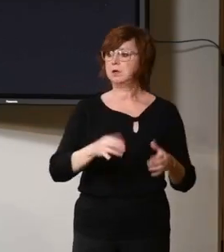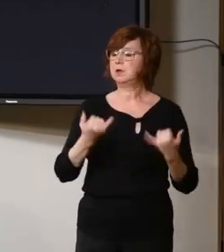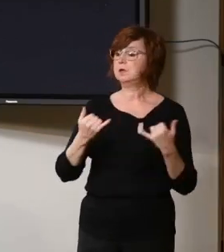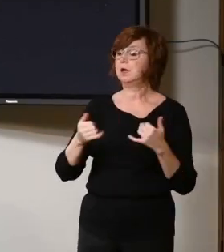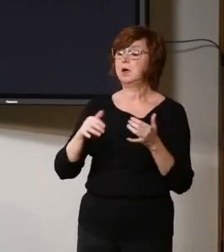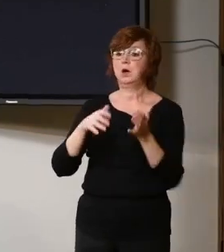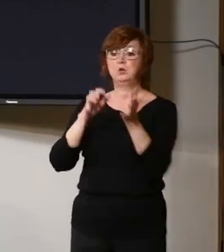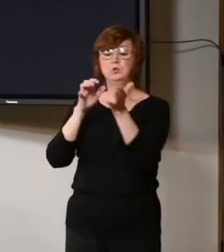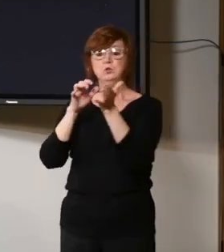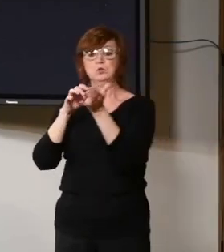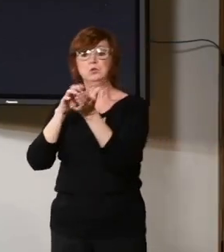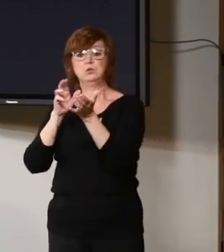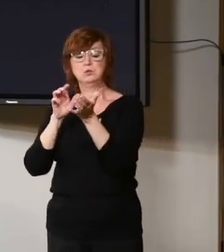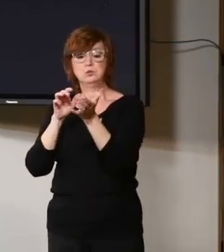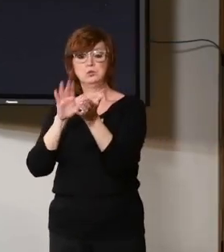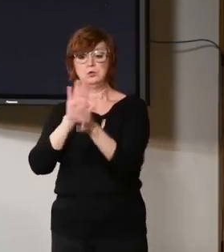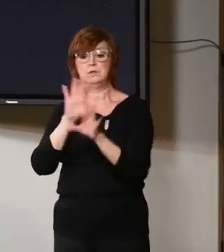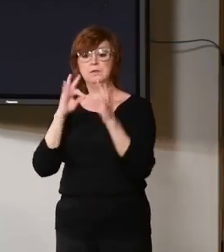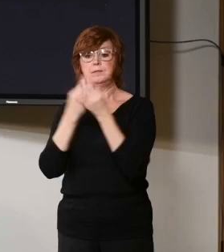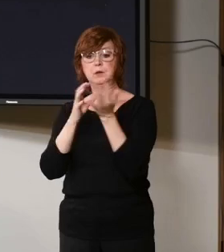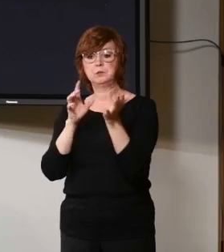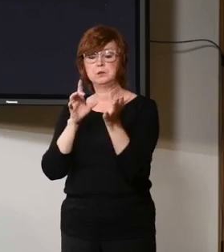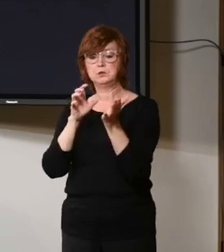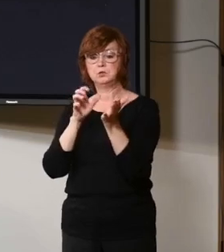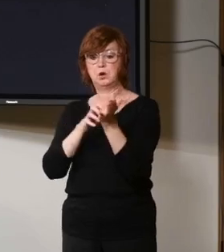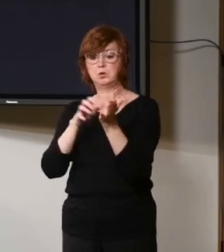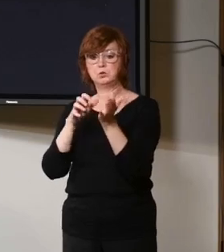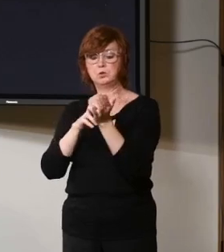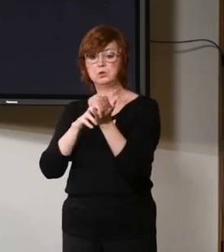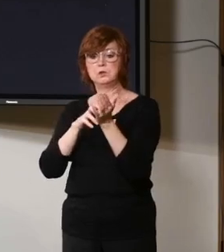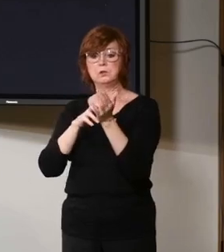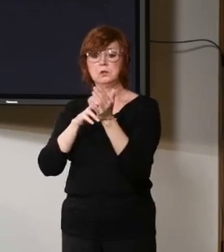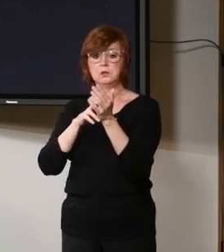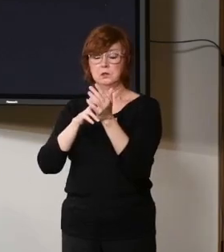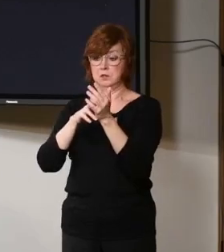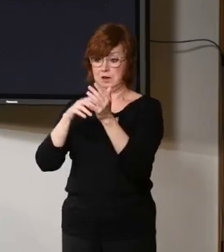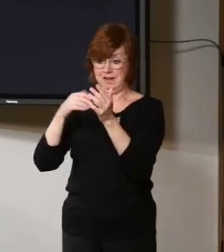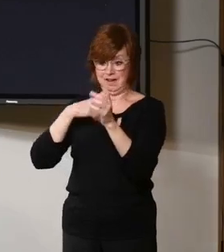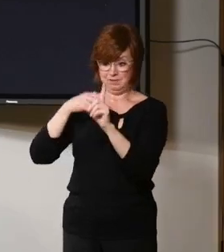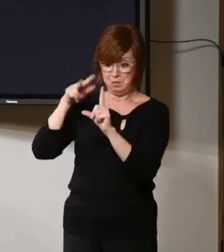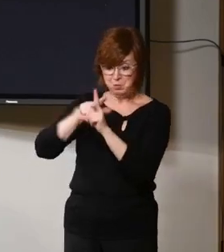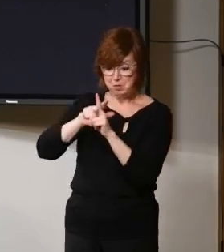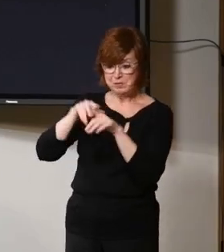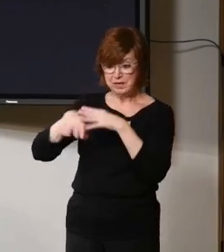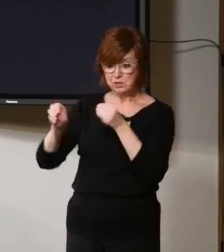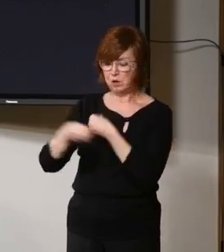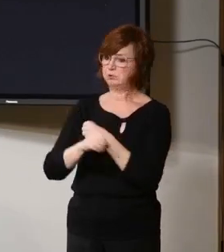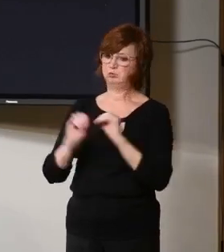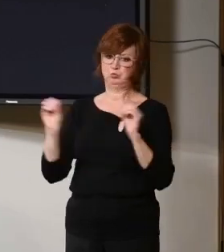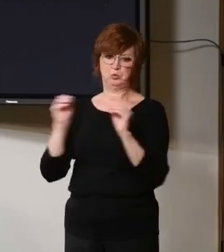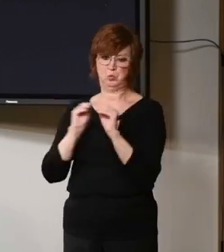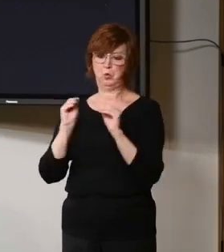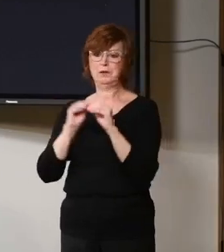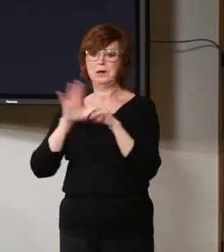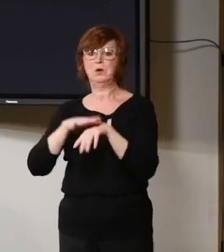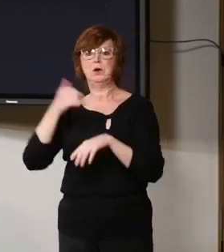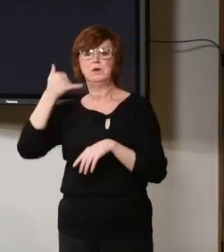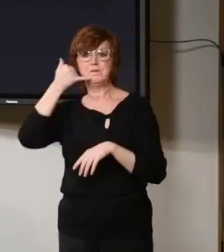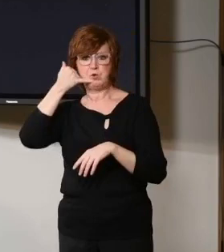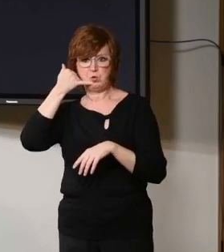telephone, but they will obviously assess you clinically if required due to an emergent issue. So